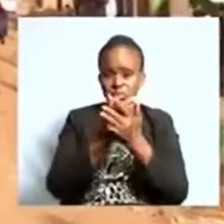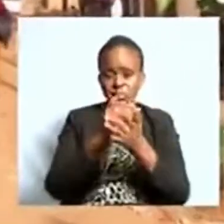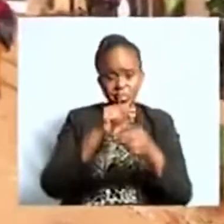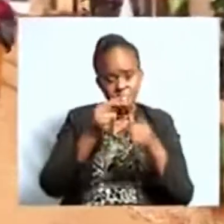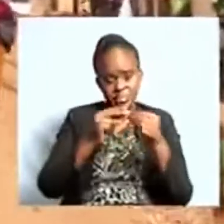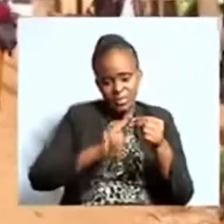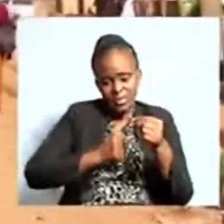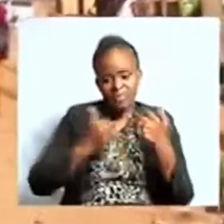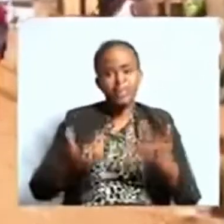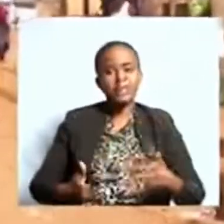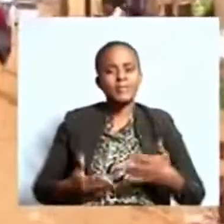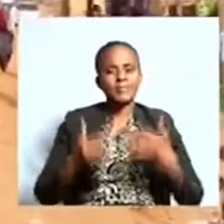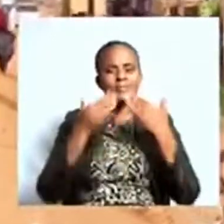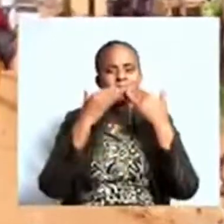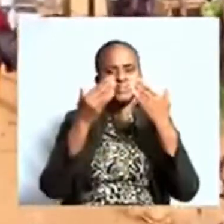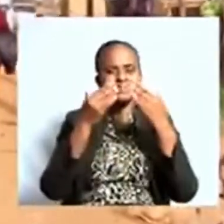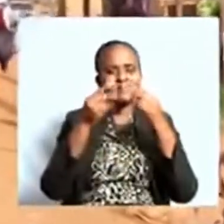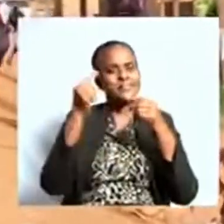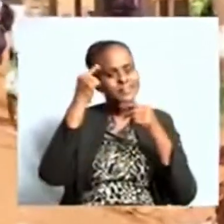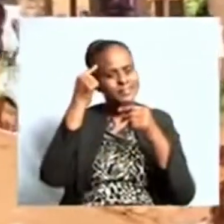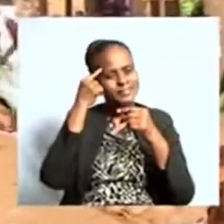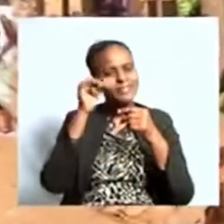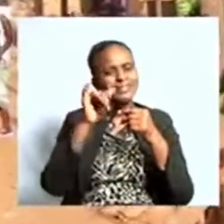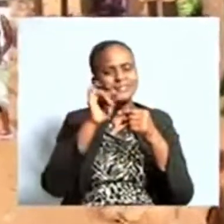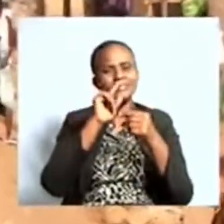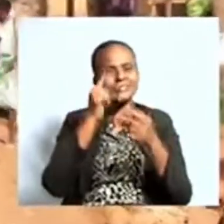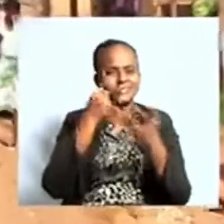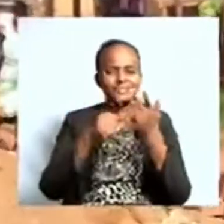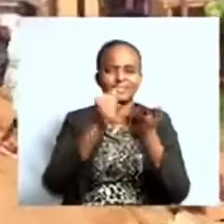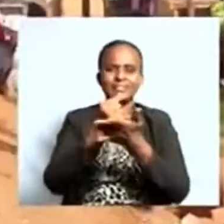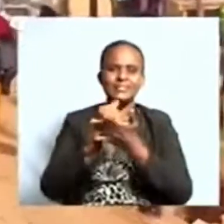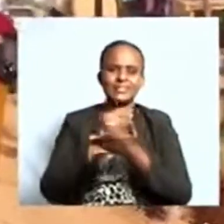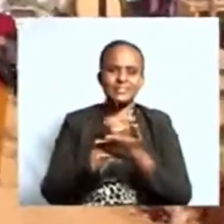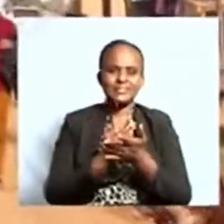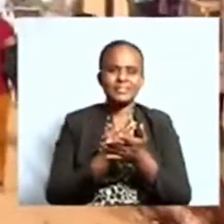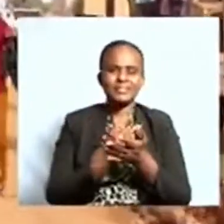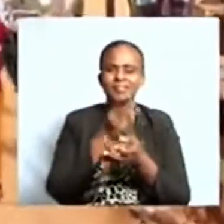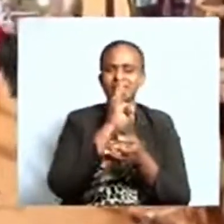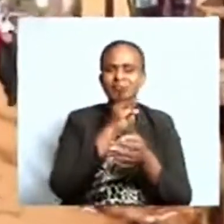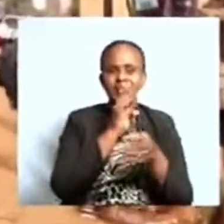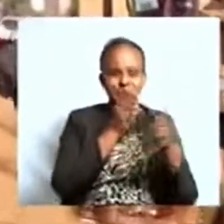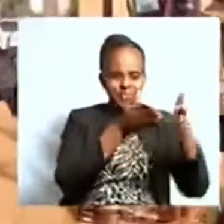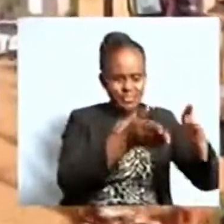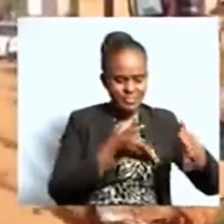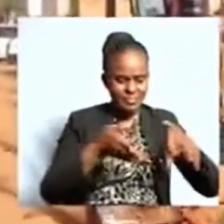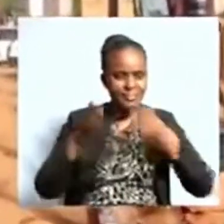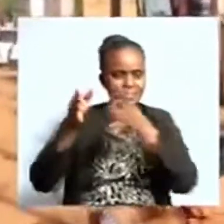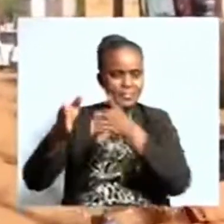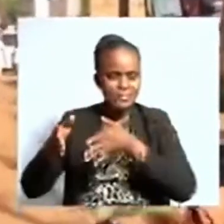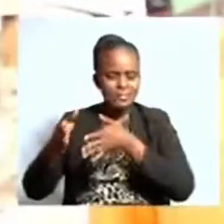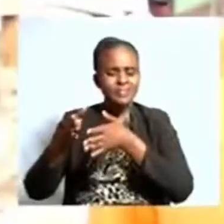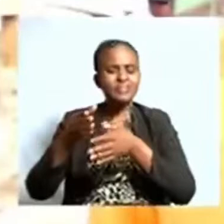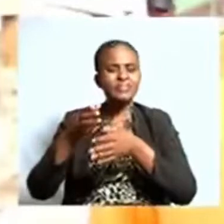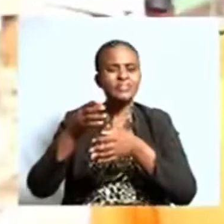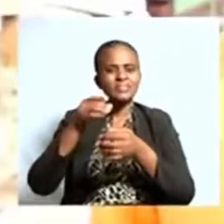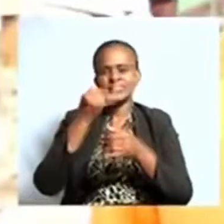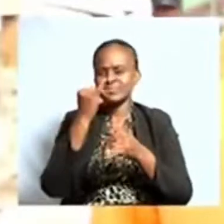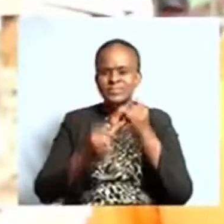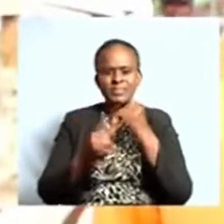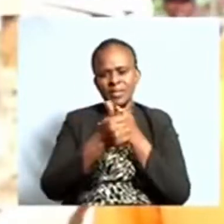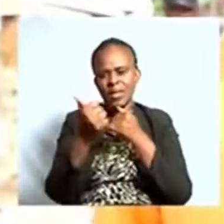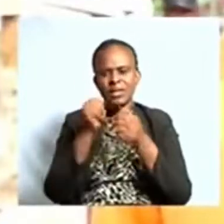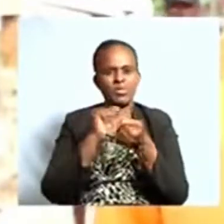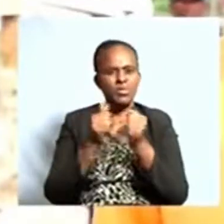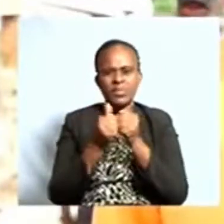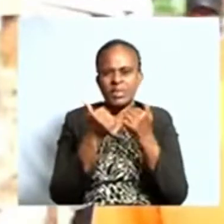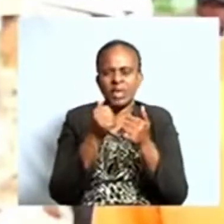bwino tiamikira pali government veyo atishitira drainage basirizise mavuto enanga okay monga